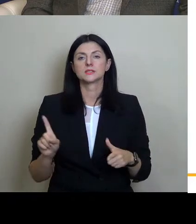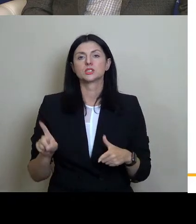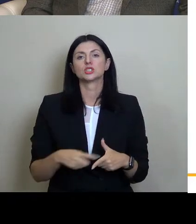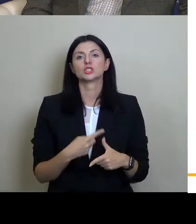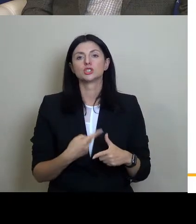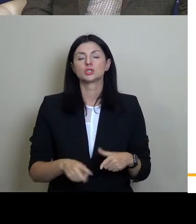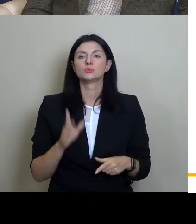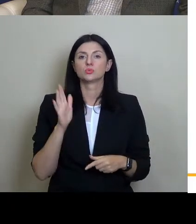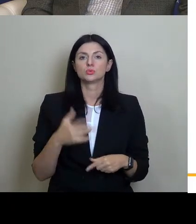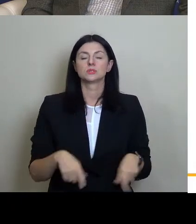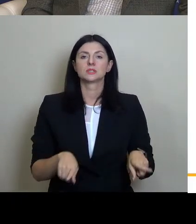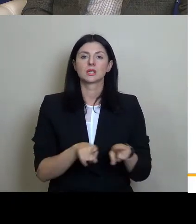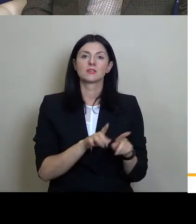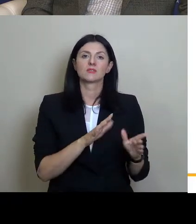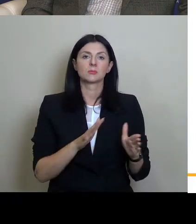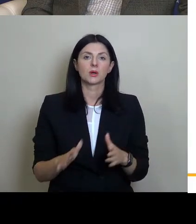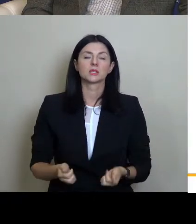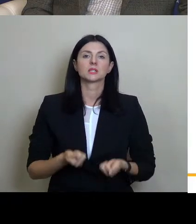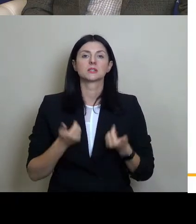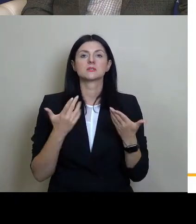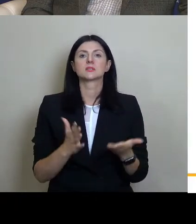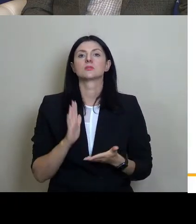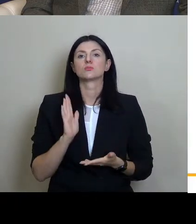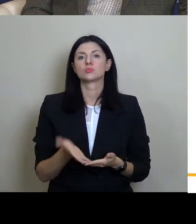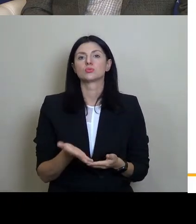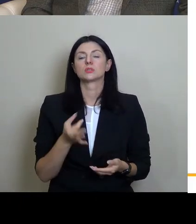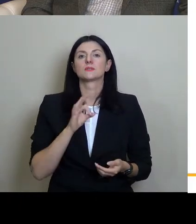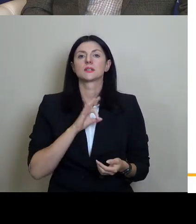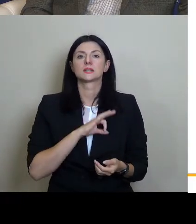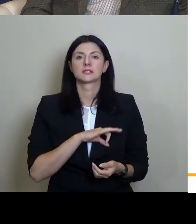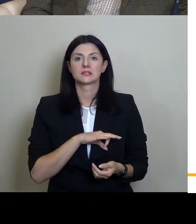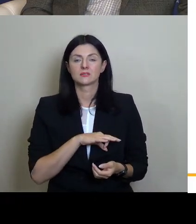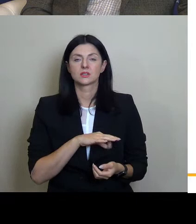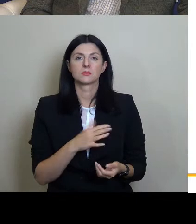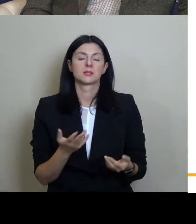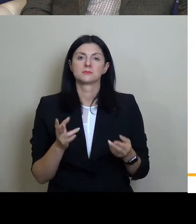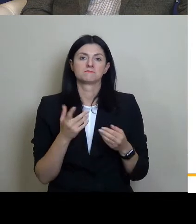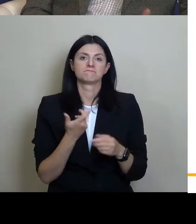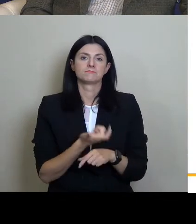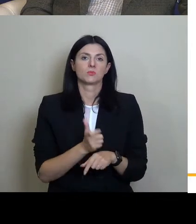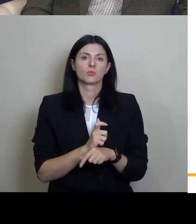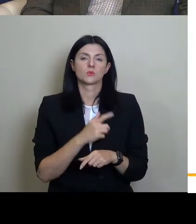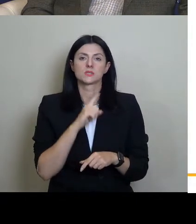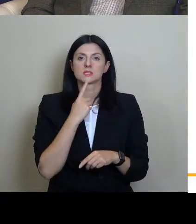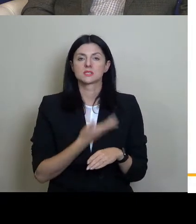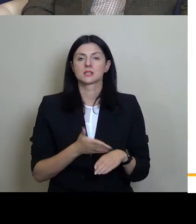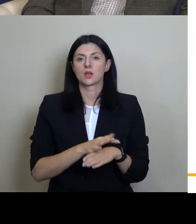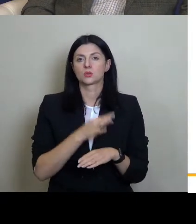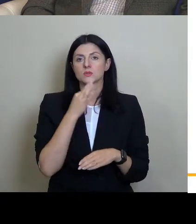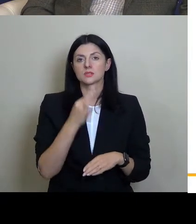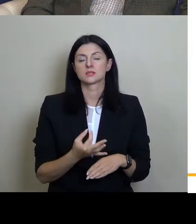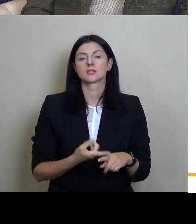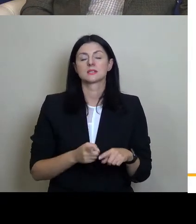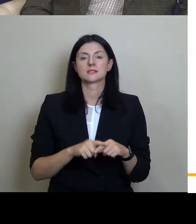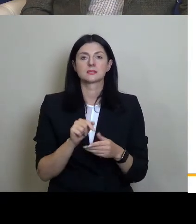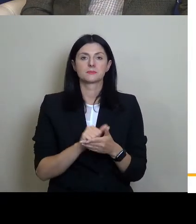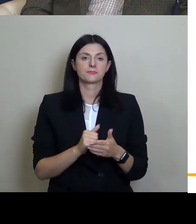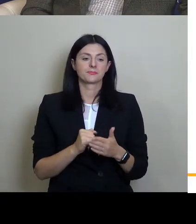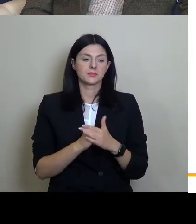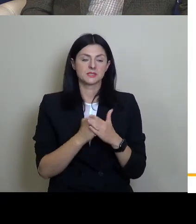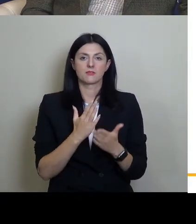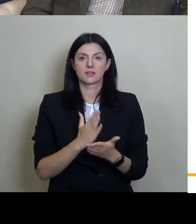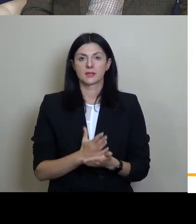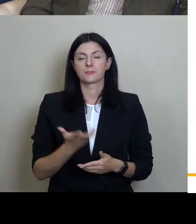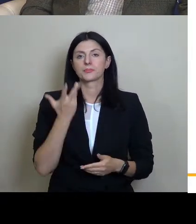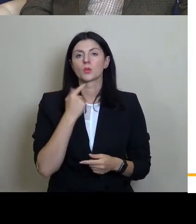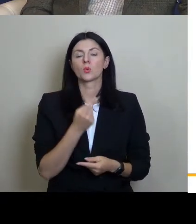procedural issues which are spelled out in the code. Whether we will have such situations, well,